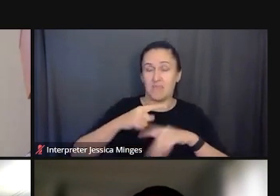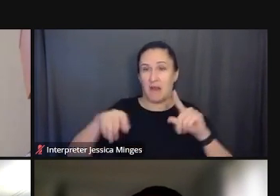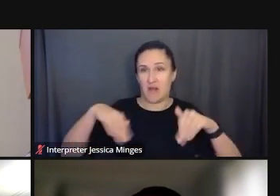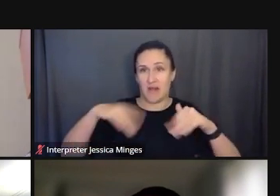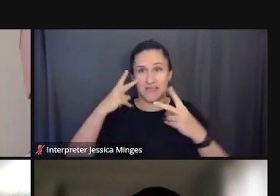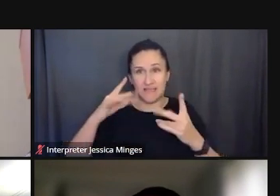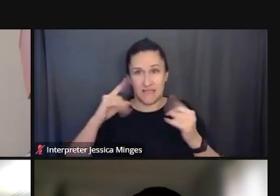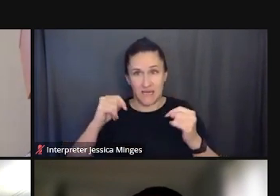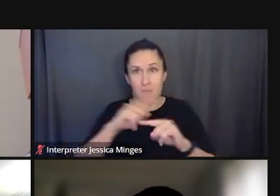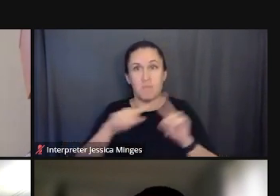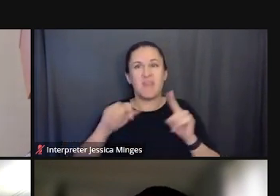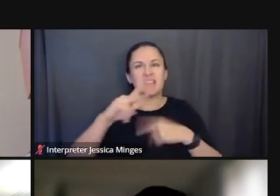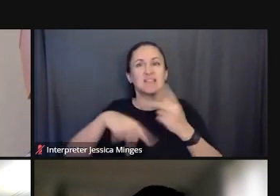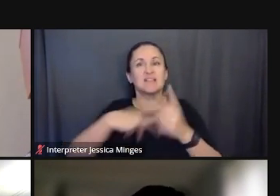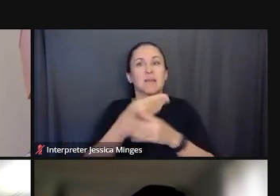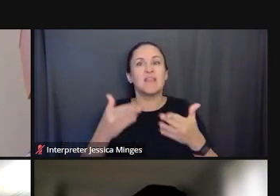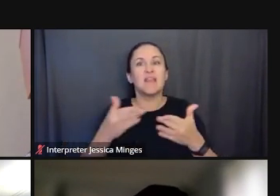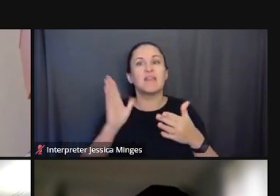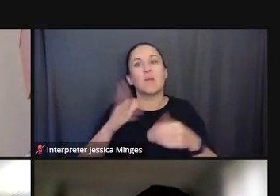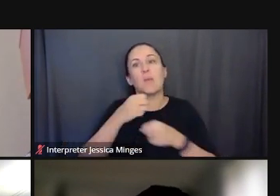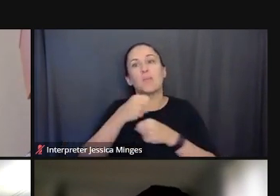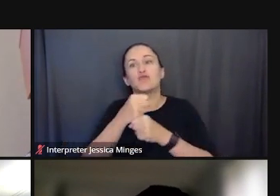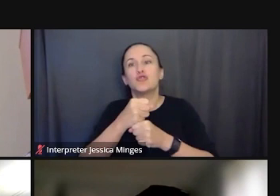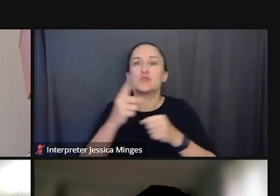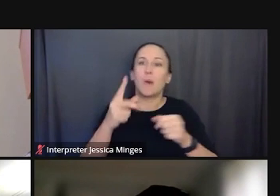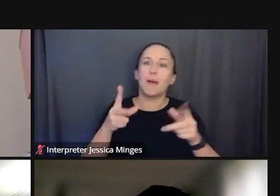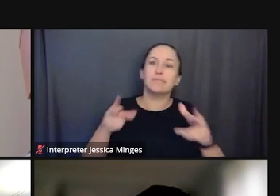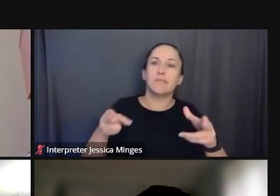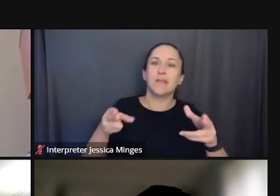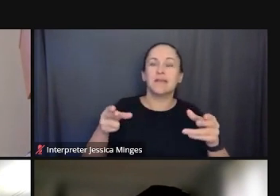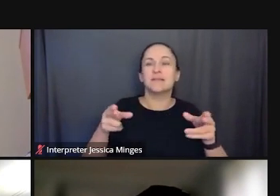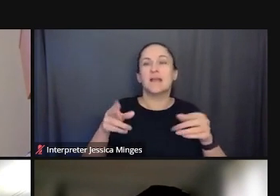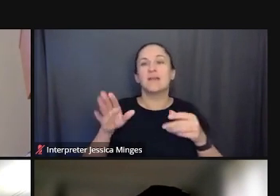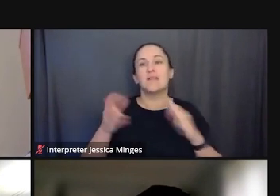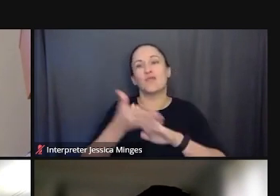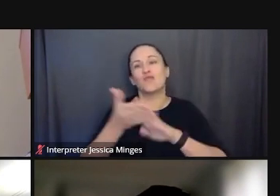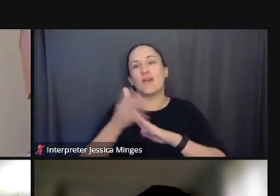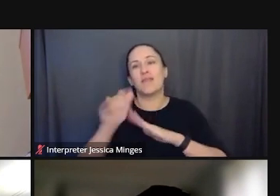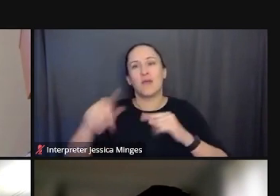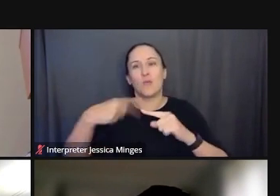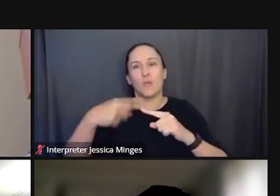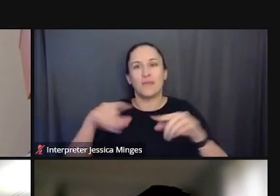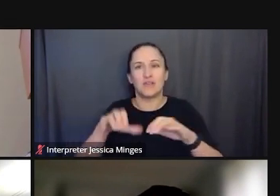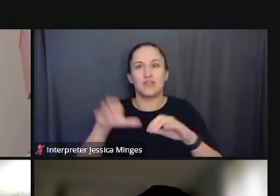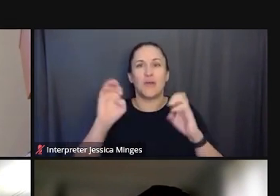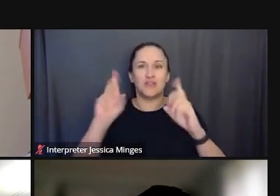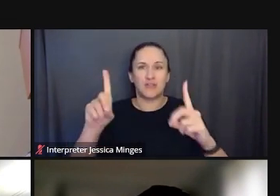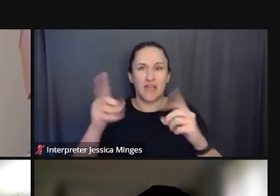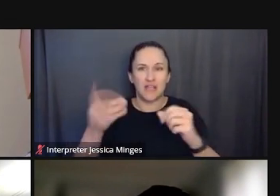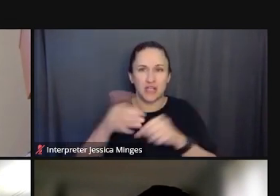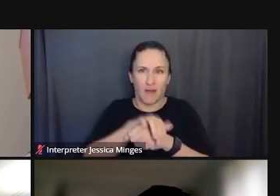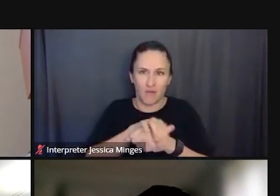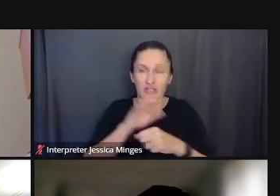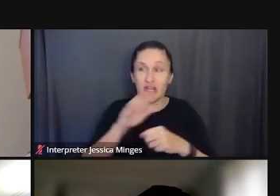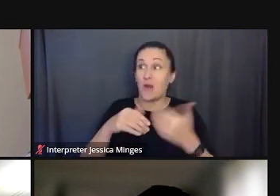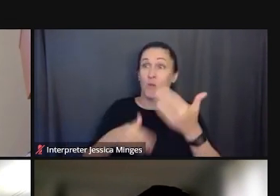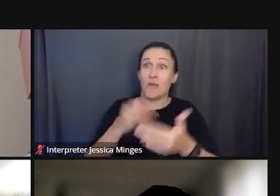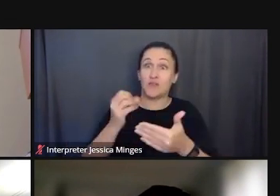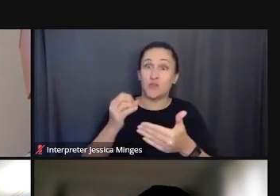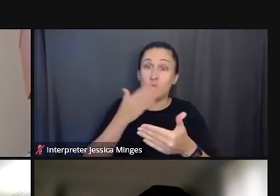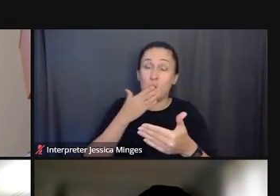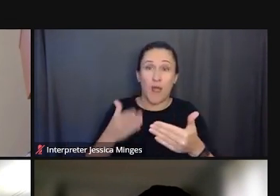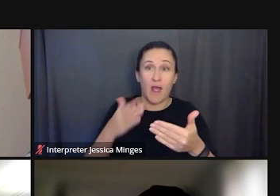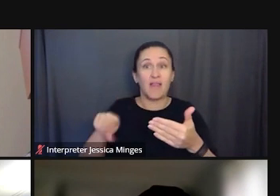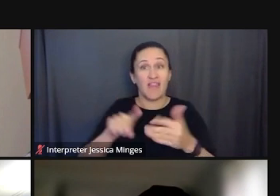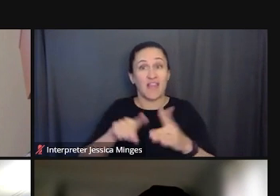it's the kind of thing that they produce a piece and might run it when they're doing education coverage. And it went so well that they started to